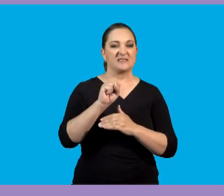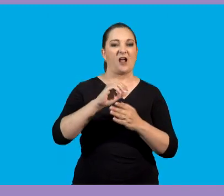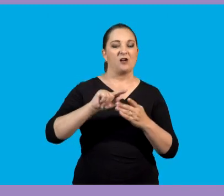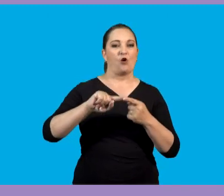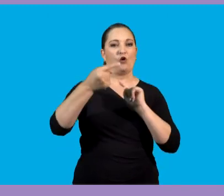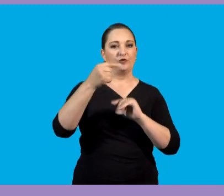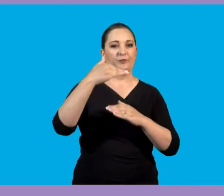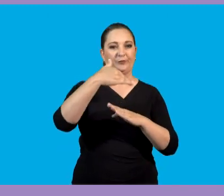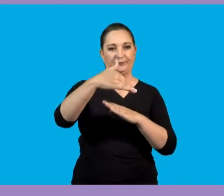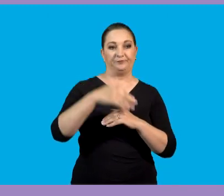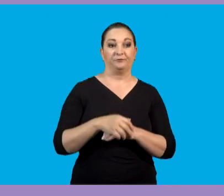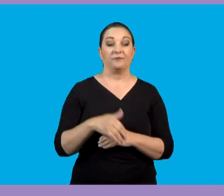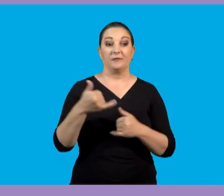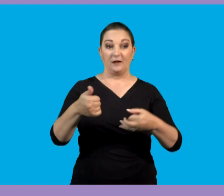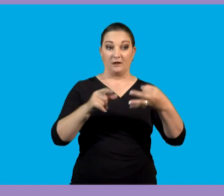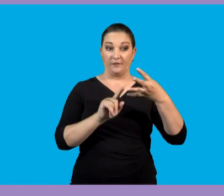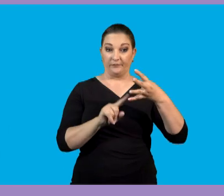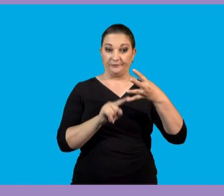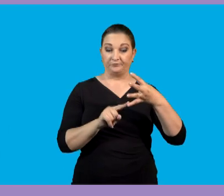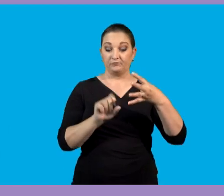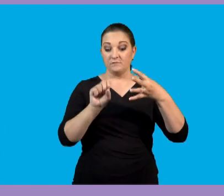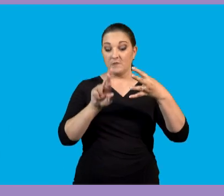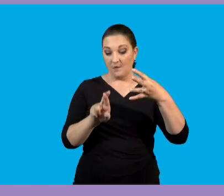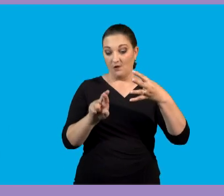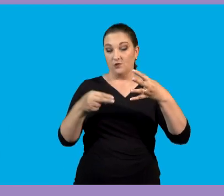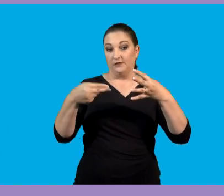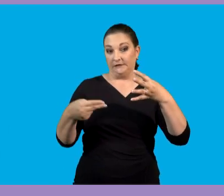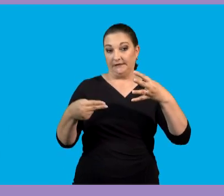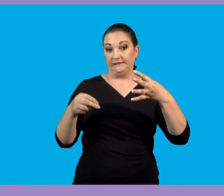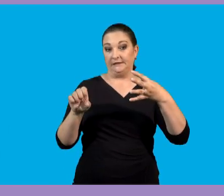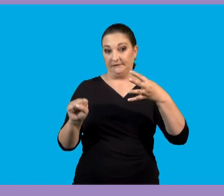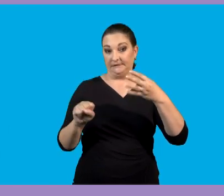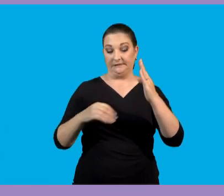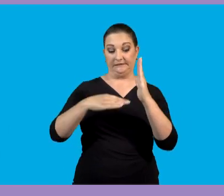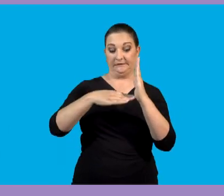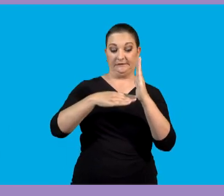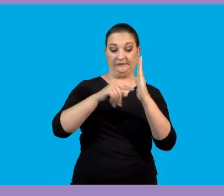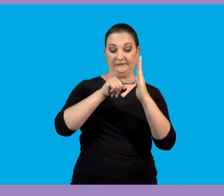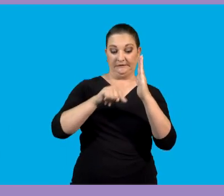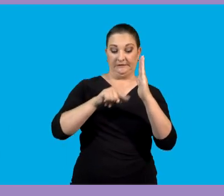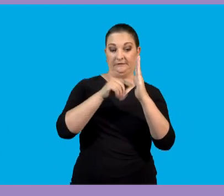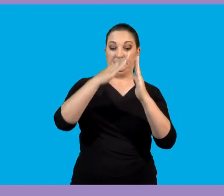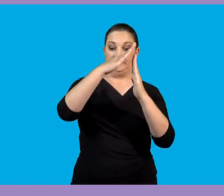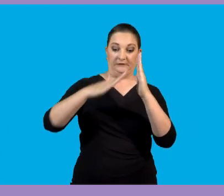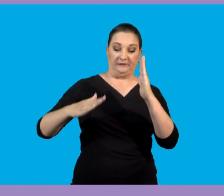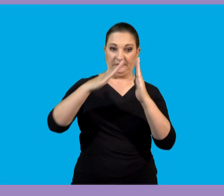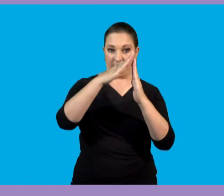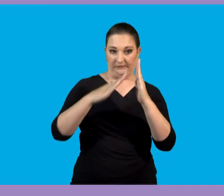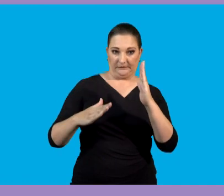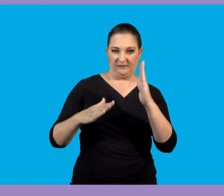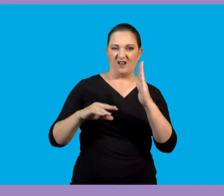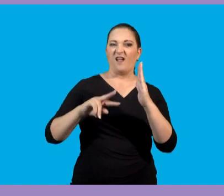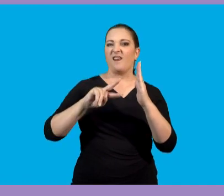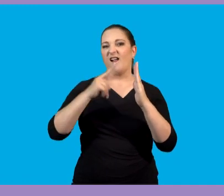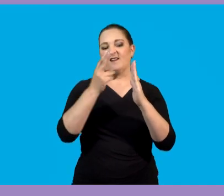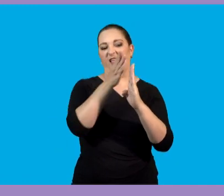lastly, we have RHS, which is a right angle, the hypotenuse, and